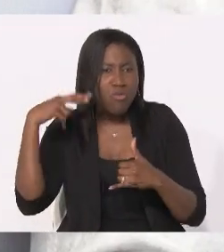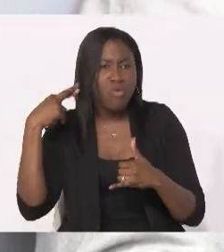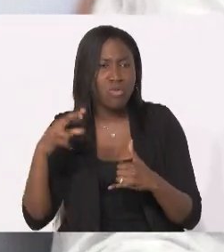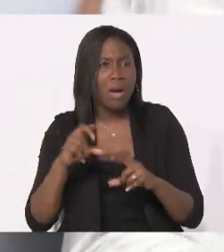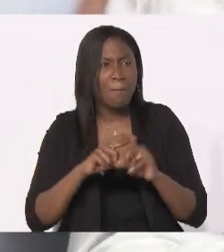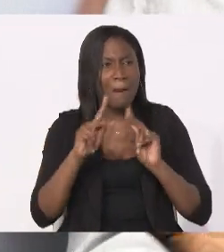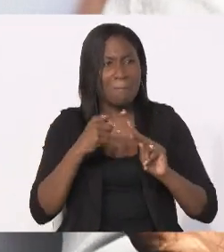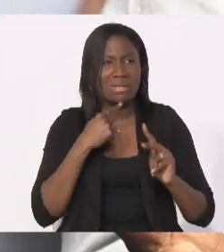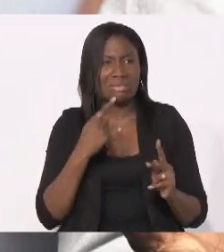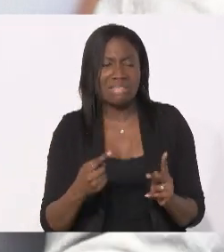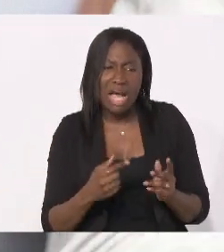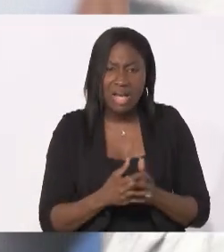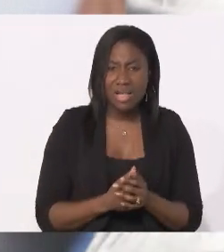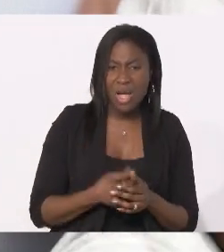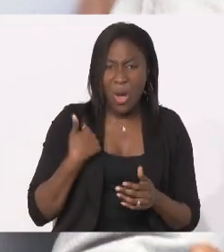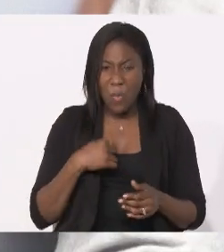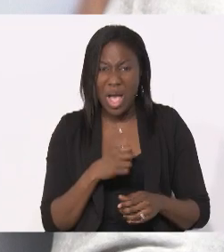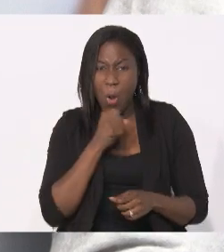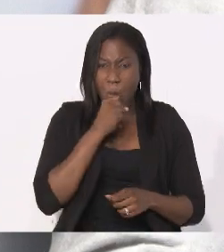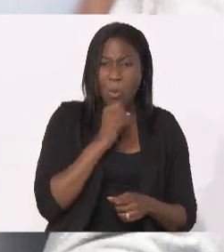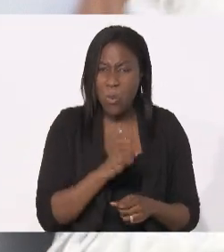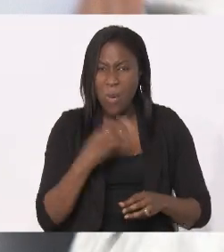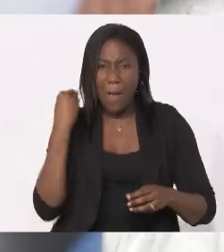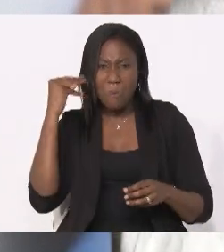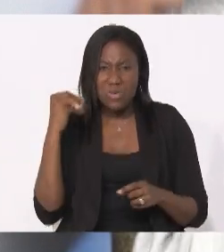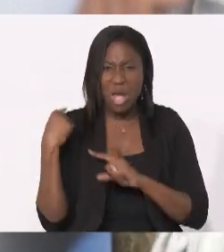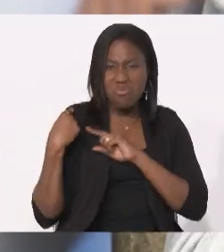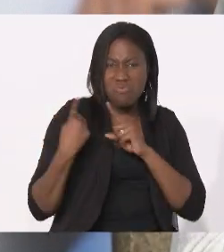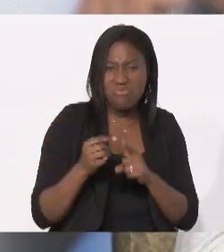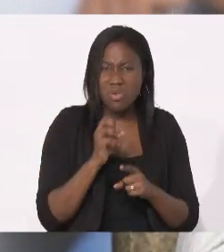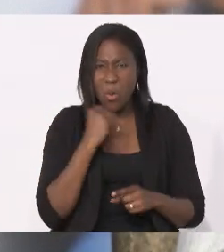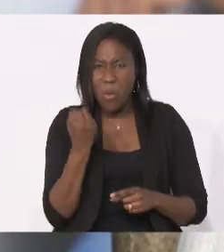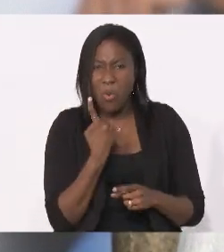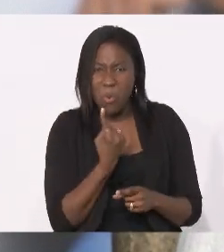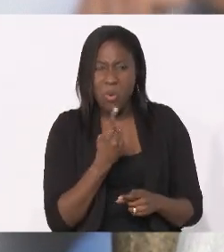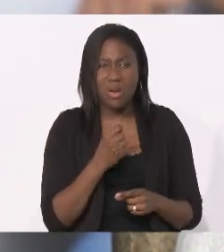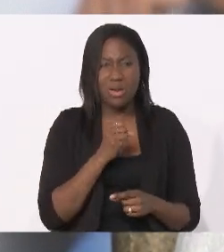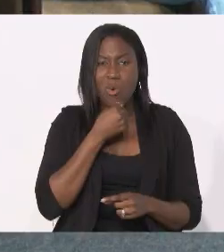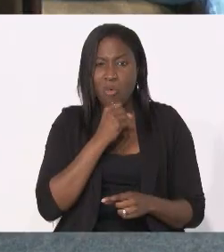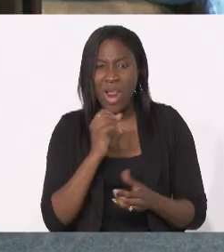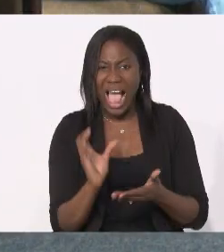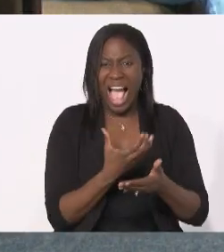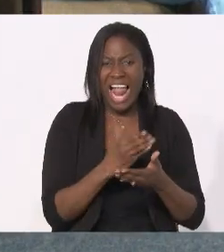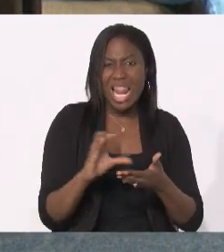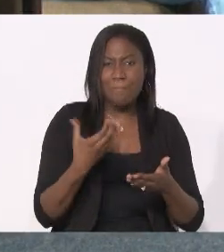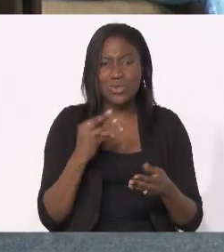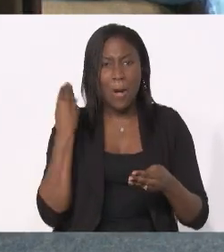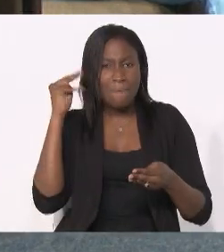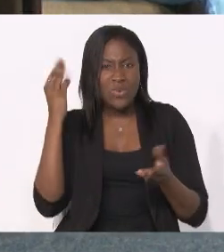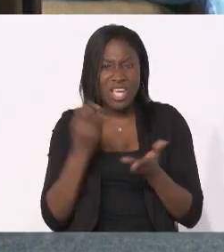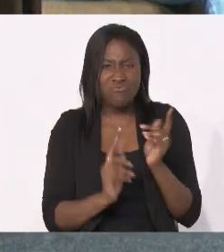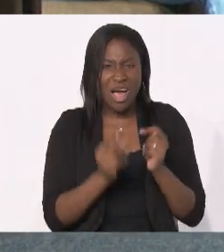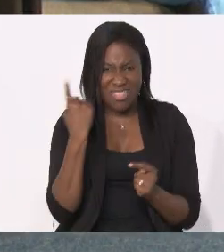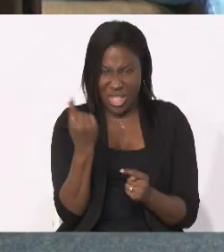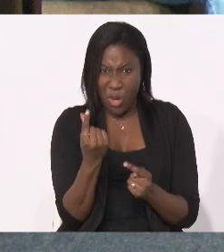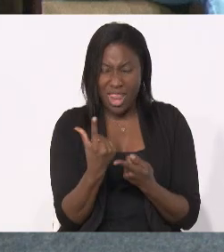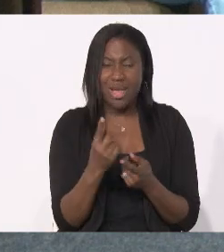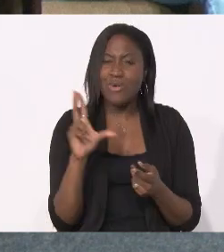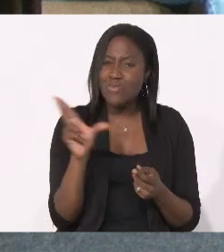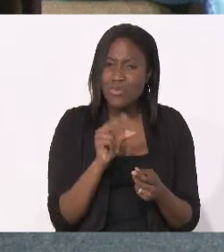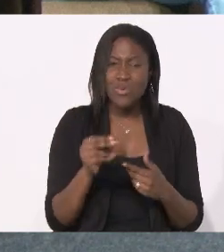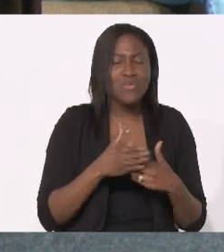the value from the theater to being TV, they love it. They said, whatever you're doing. And we need more of the